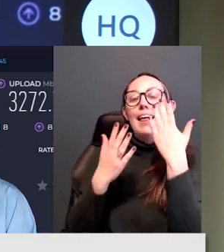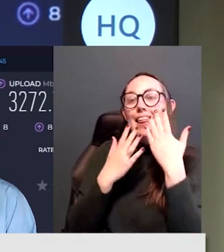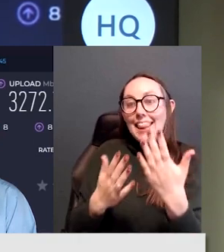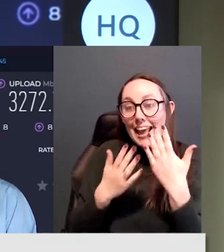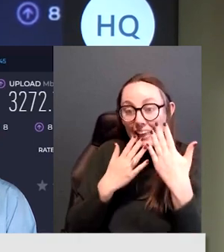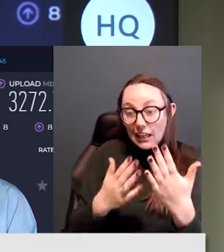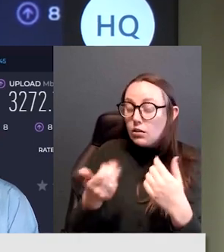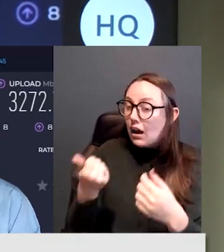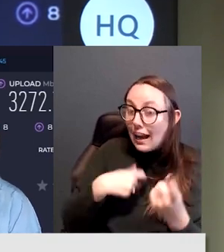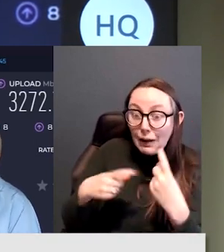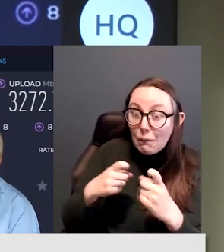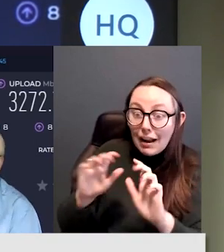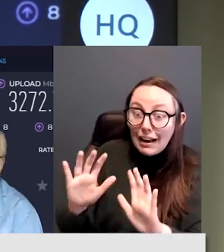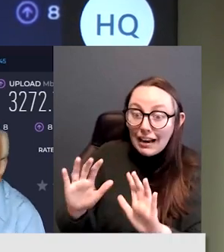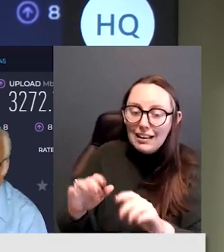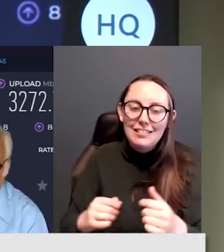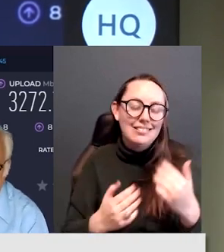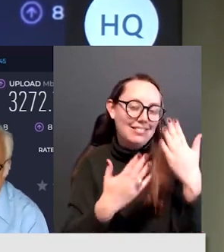input.